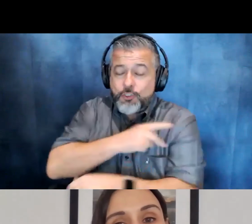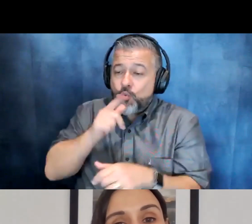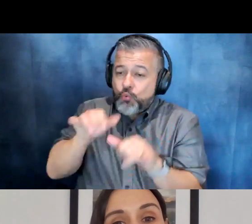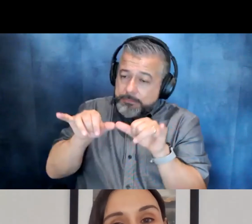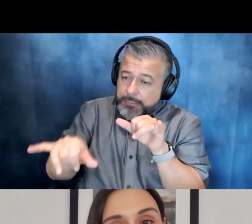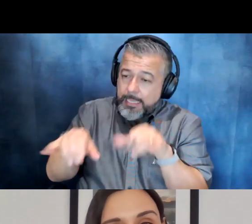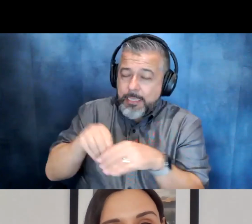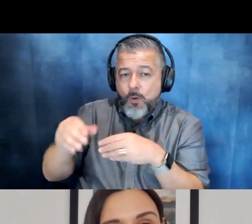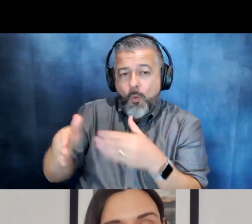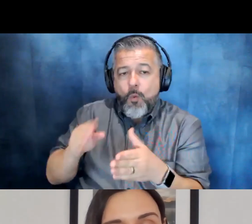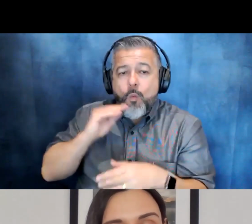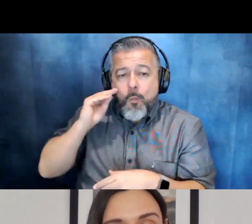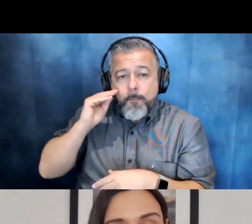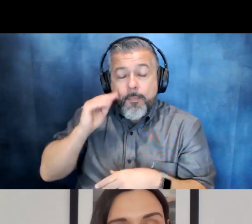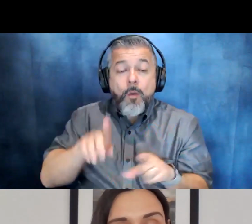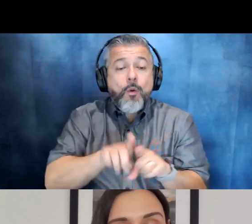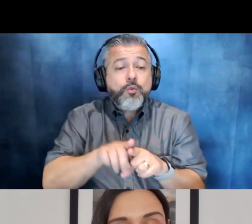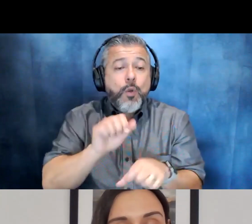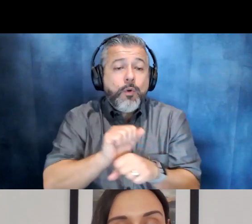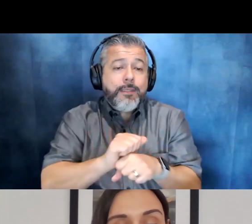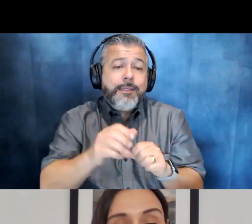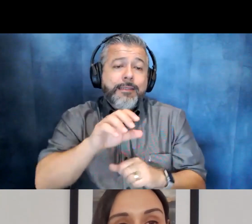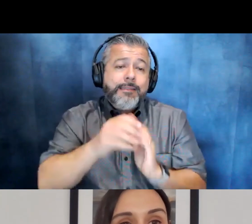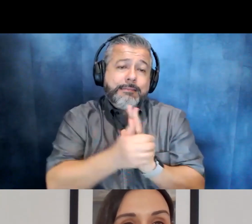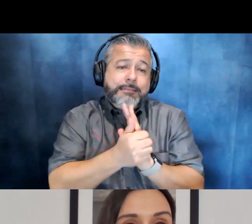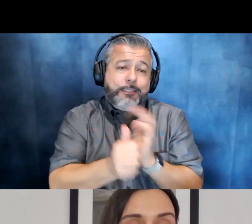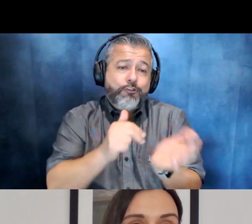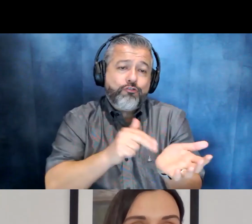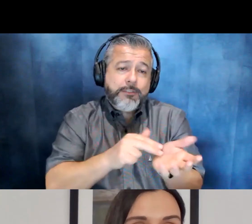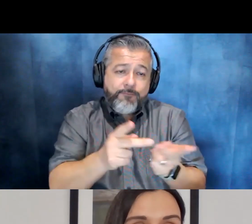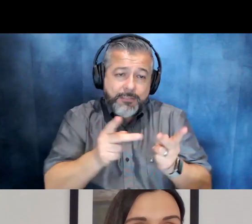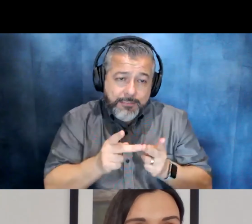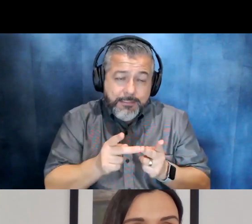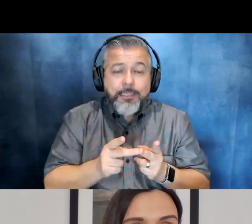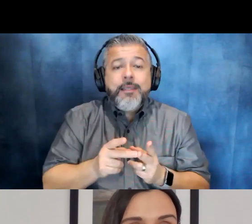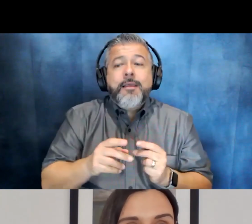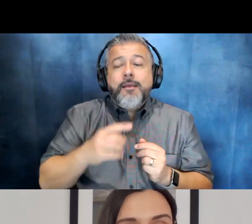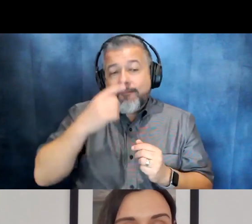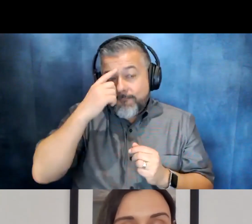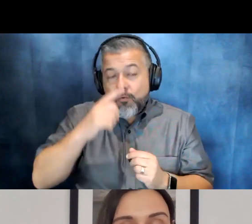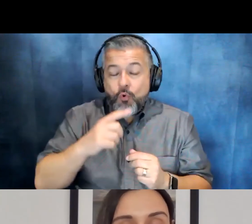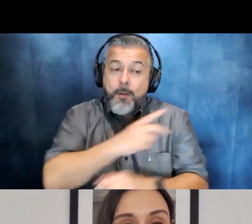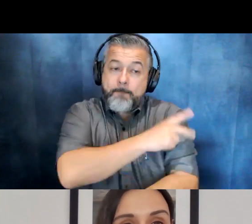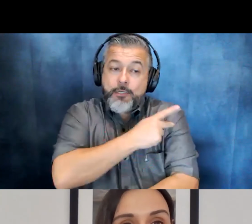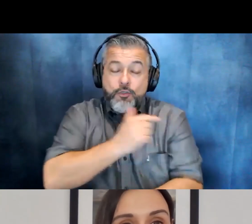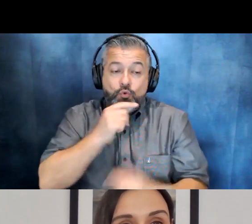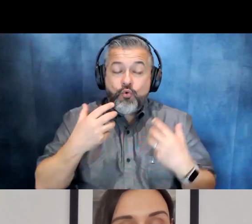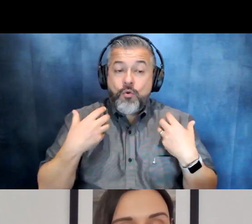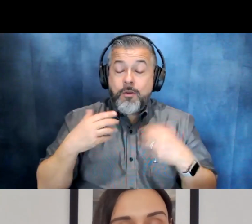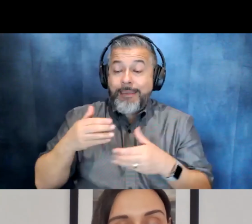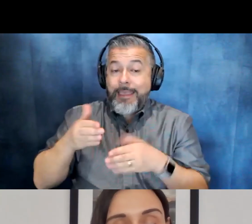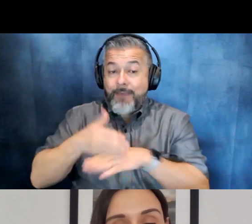work in the skilled nursing facilities, both for patients who are rehabilitating from the hospital as well as